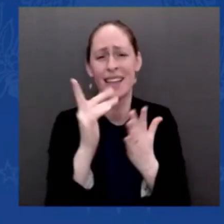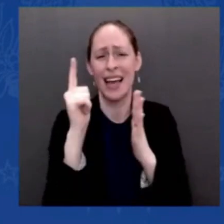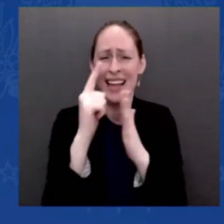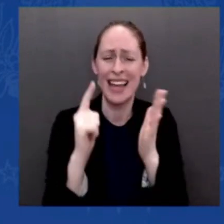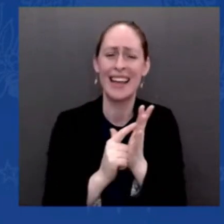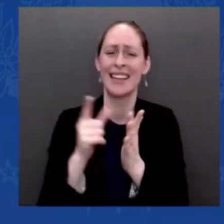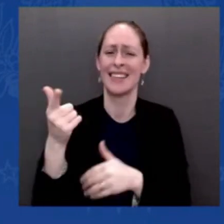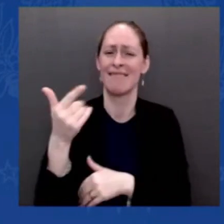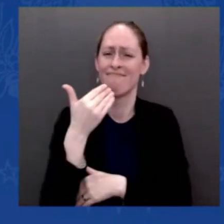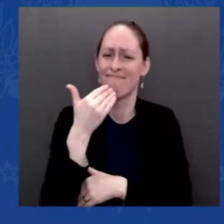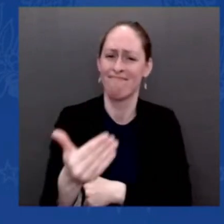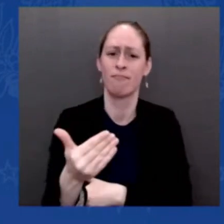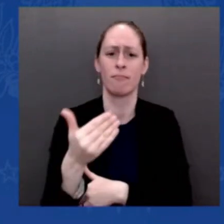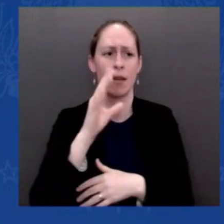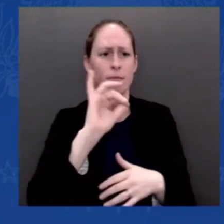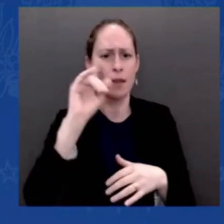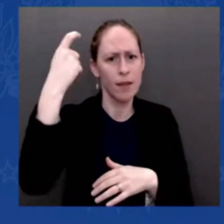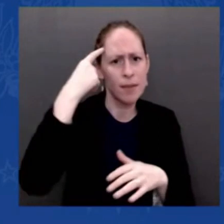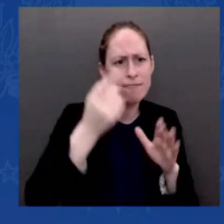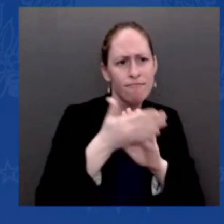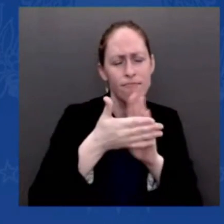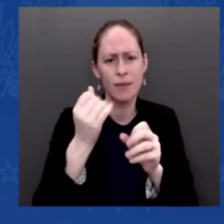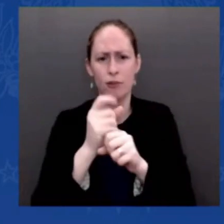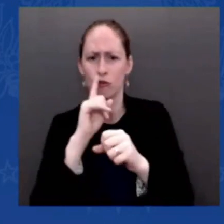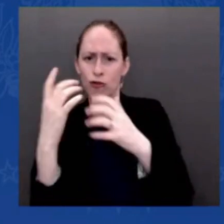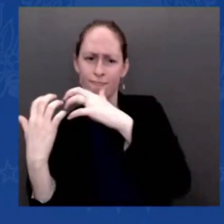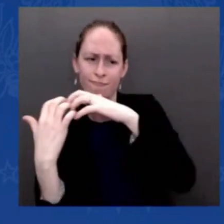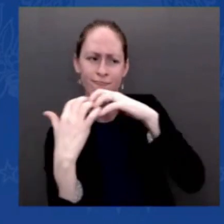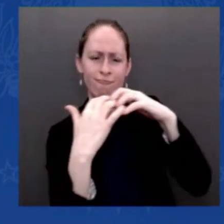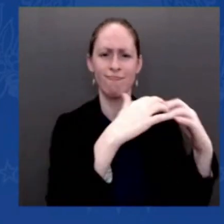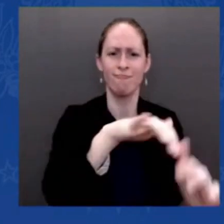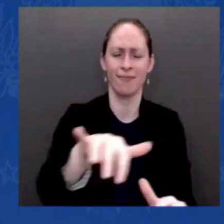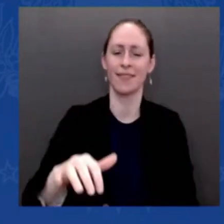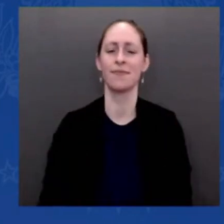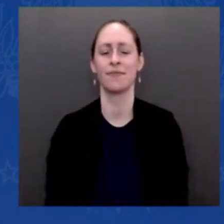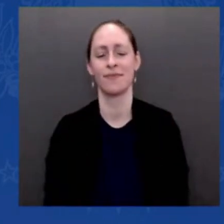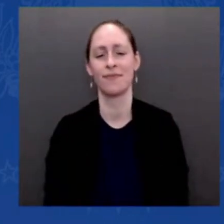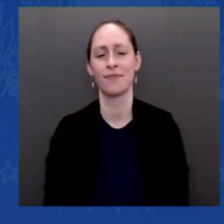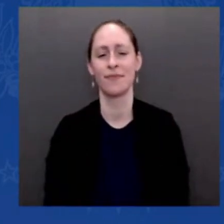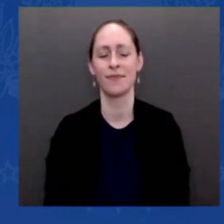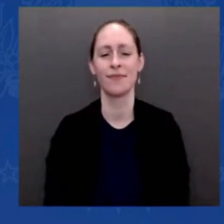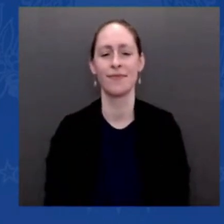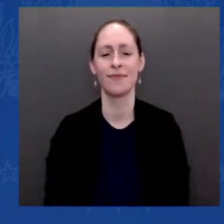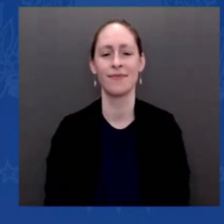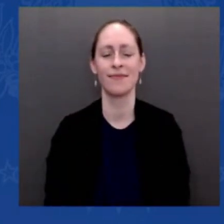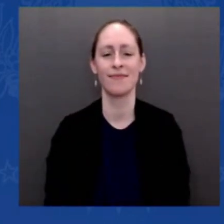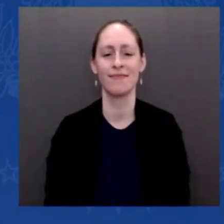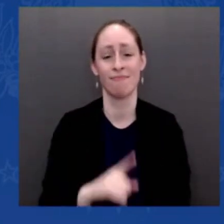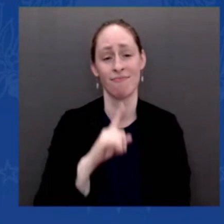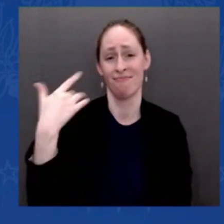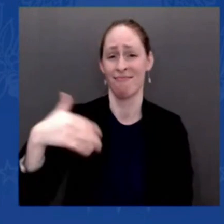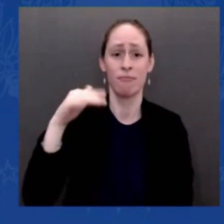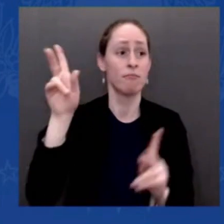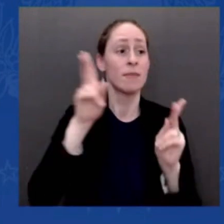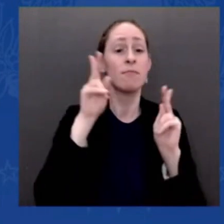his stature as a beacon of wisdom on our Constitution and what it means. And through it all, Justice Breyer has worked